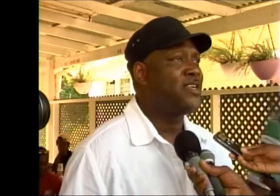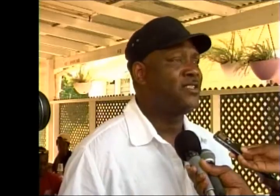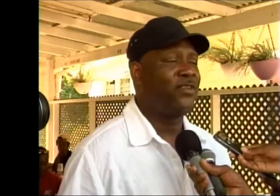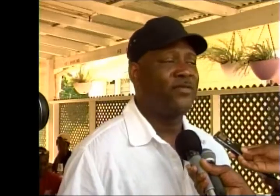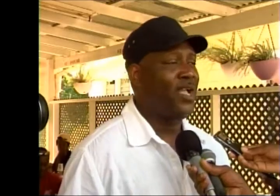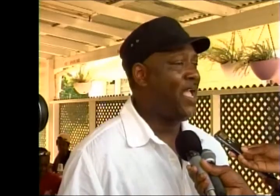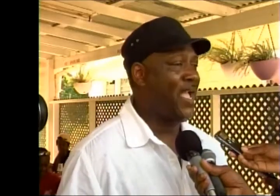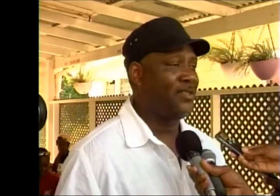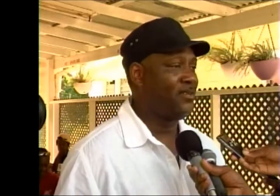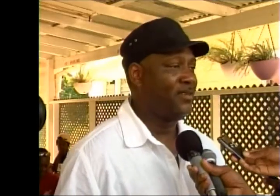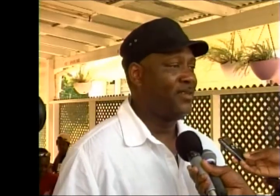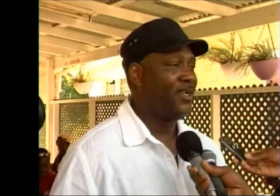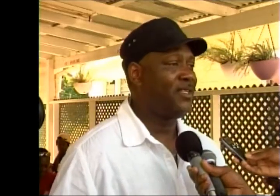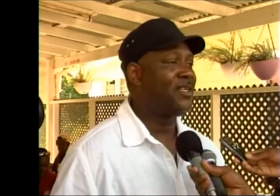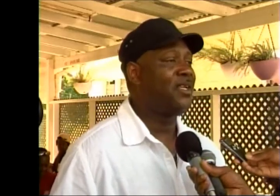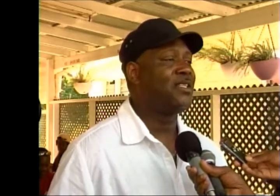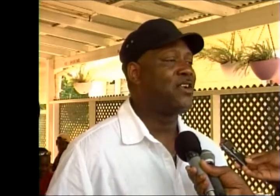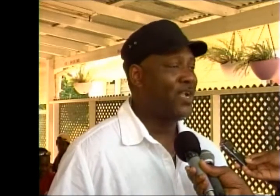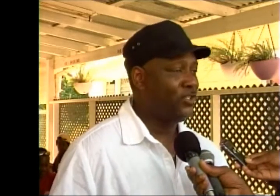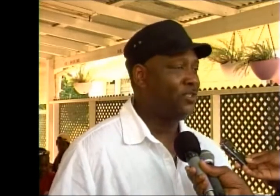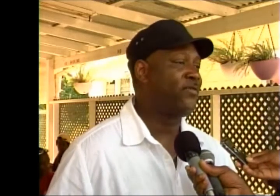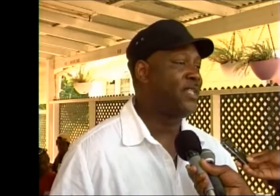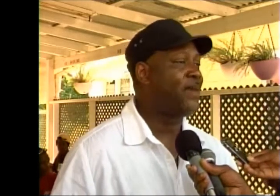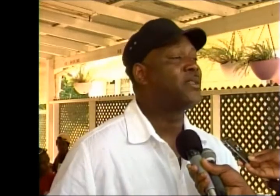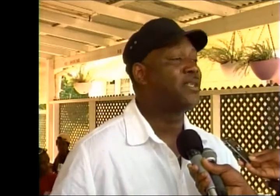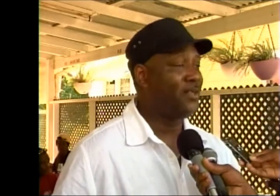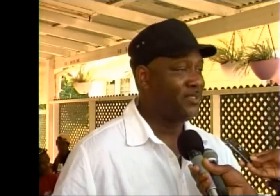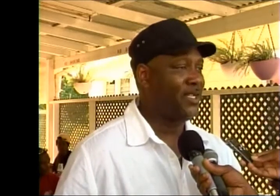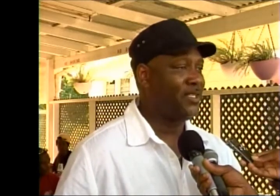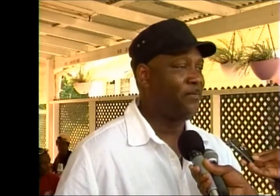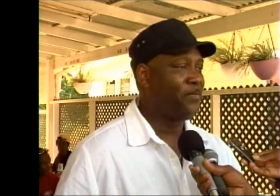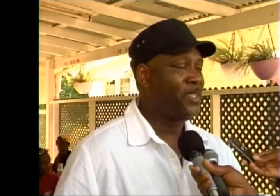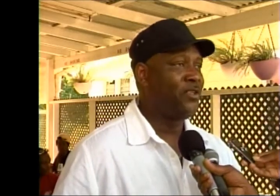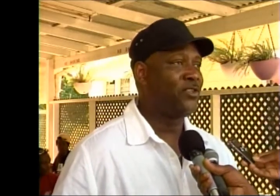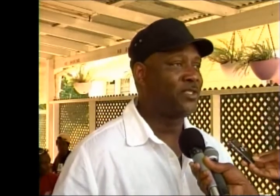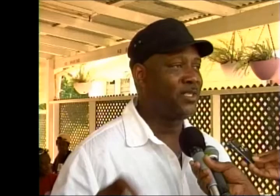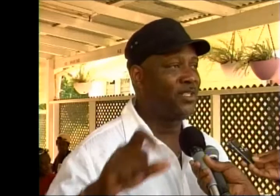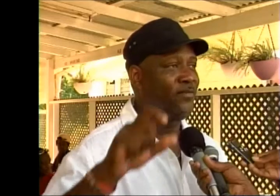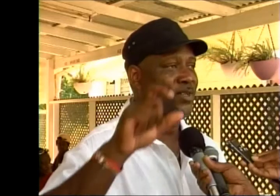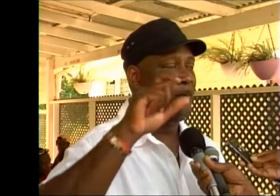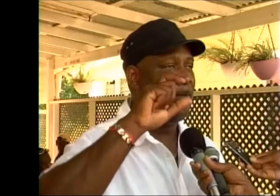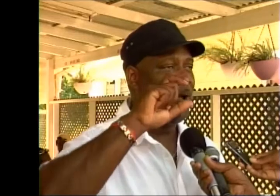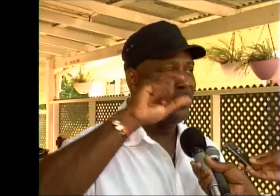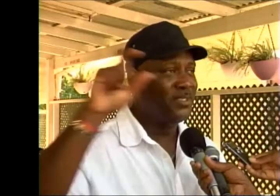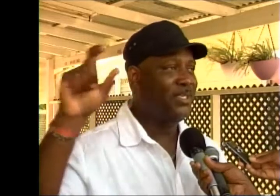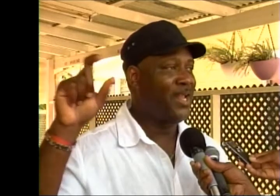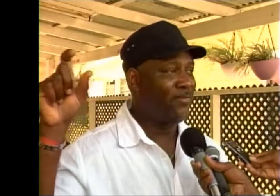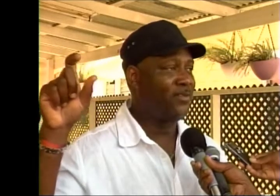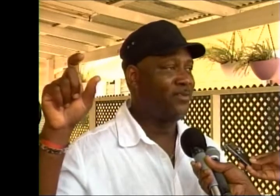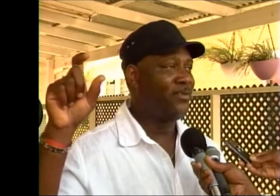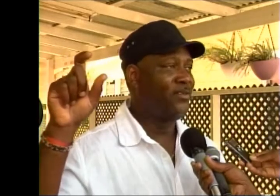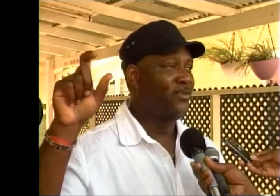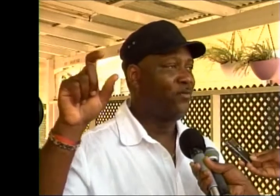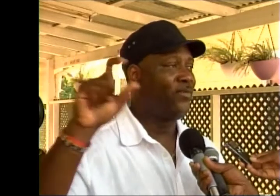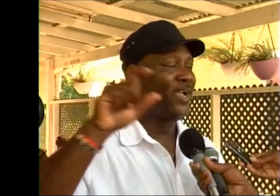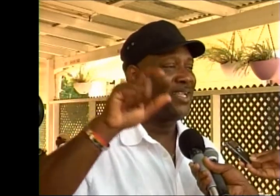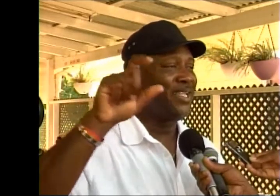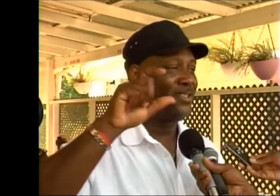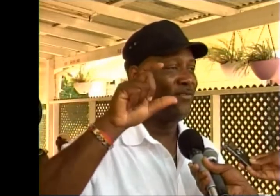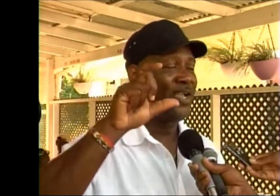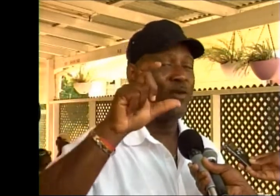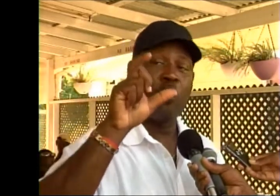for years we've not had any clear direction for that particular sector. So certainly from the policy level,